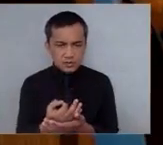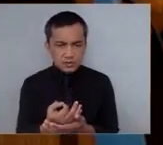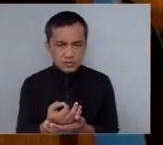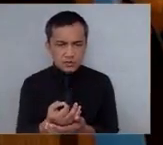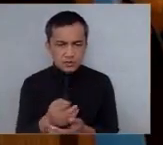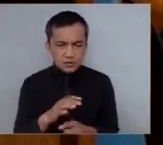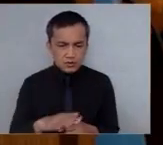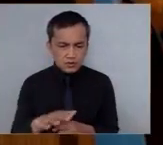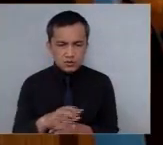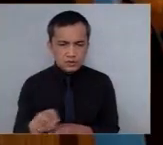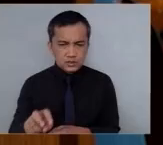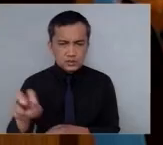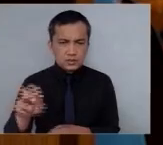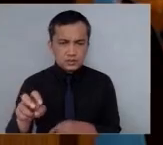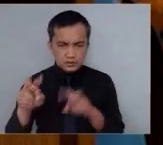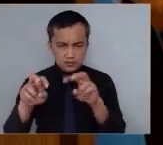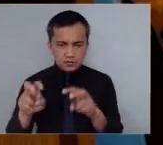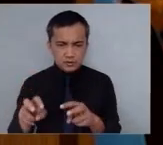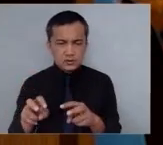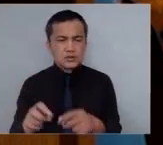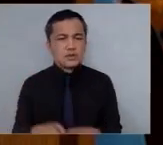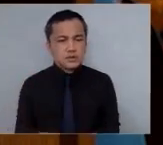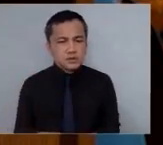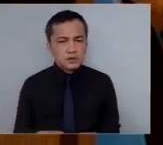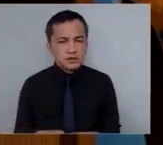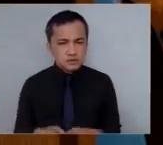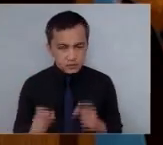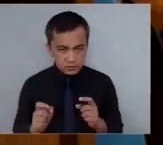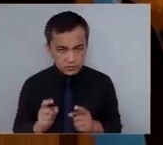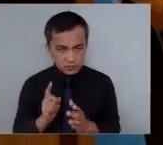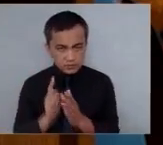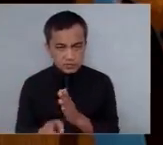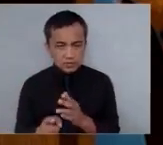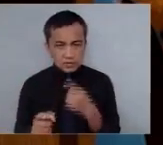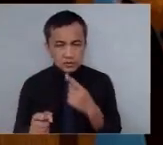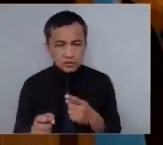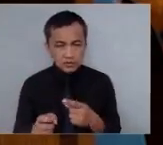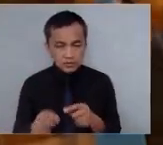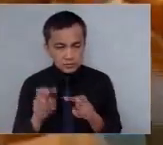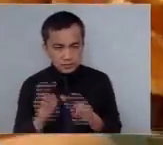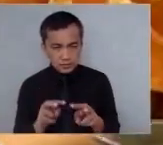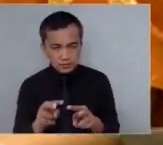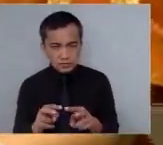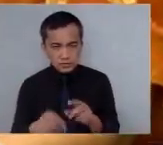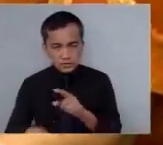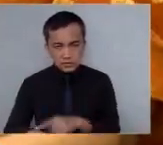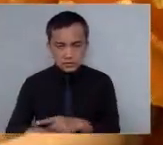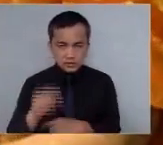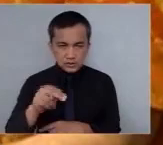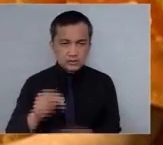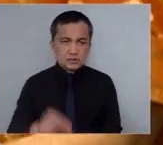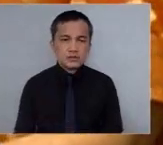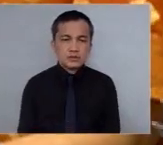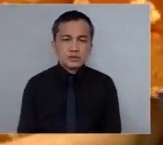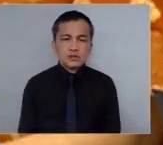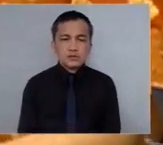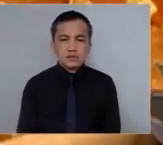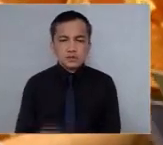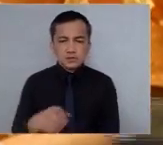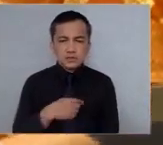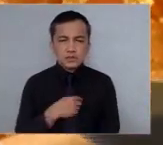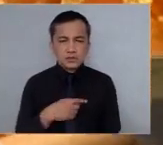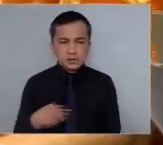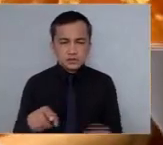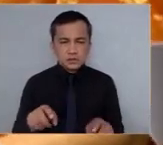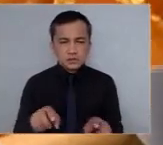of investigators to be prompt up and visible, no, in times of need. And we also have